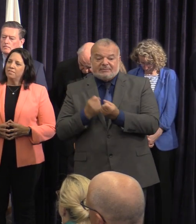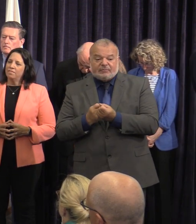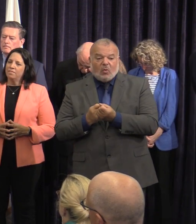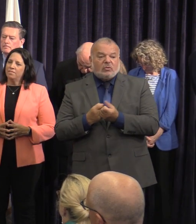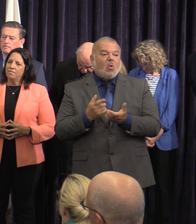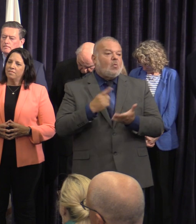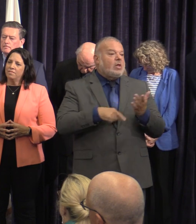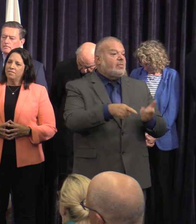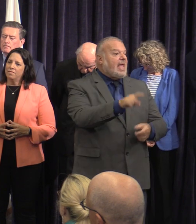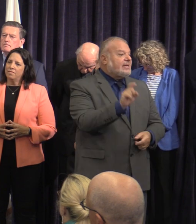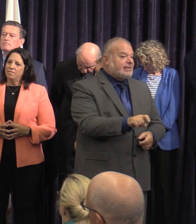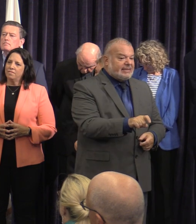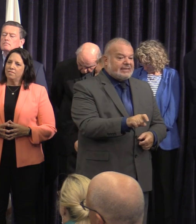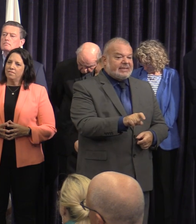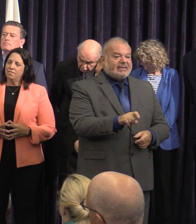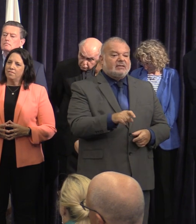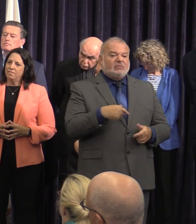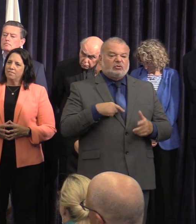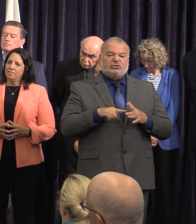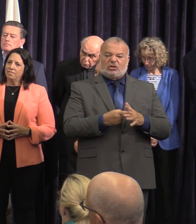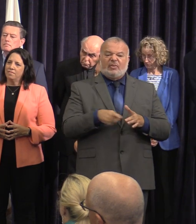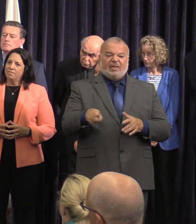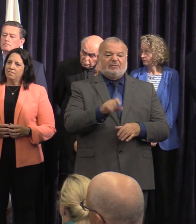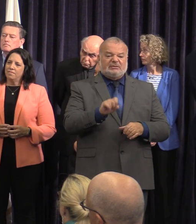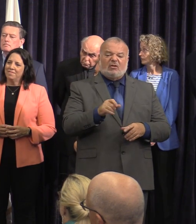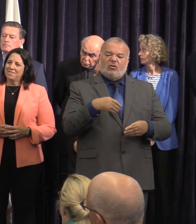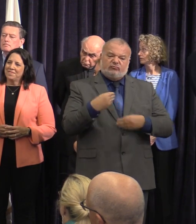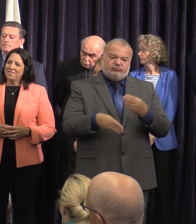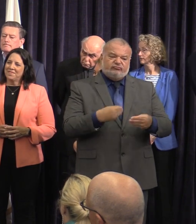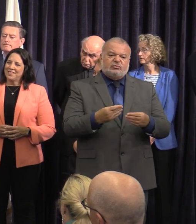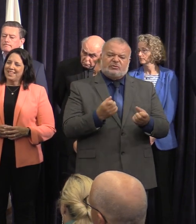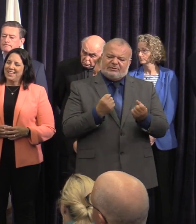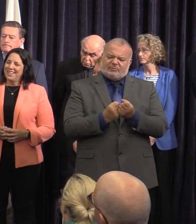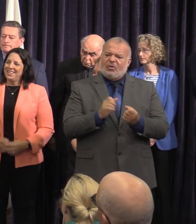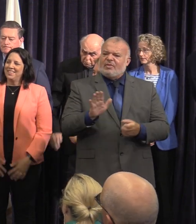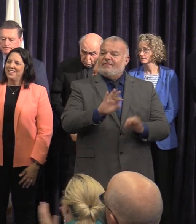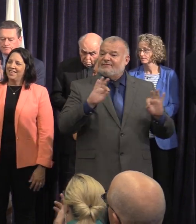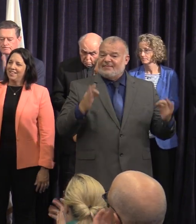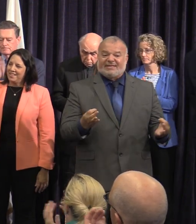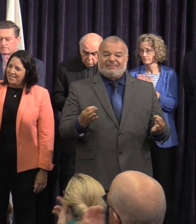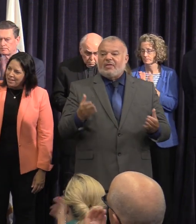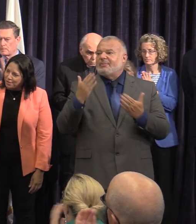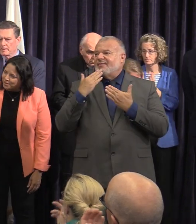and provide for themselves and support the state. Thank you.